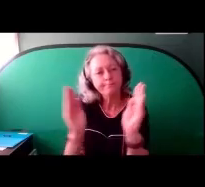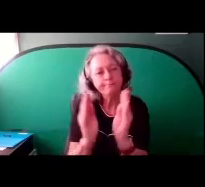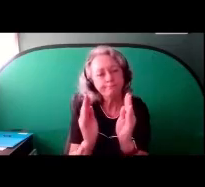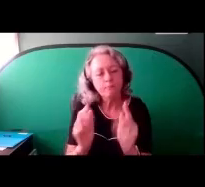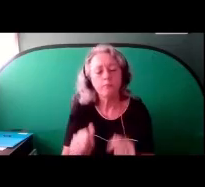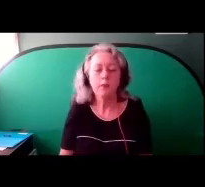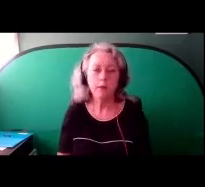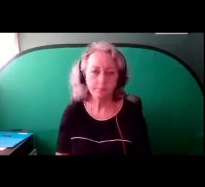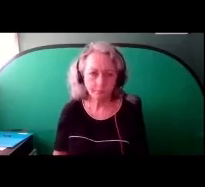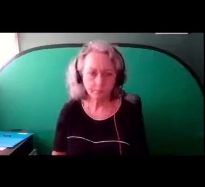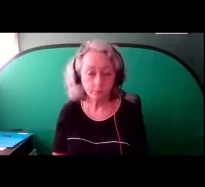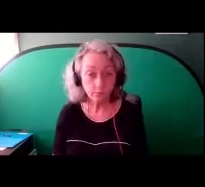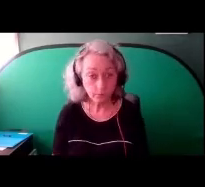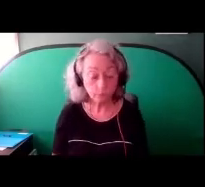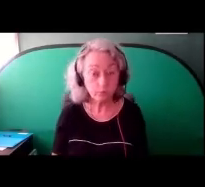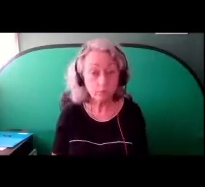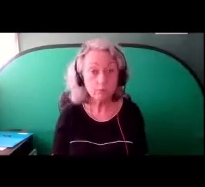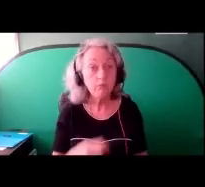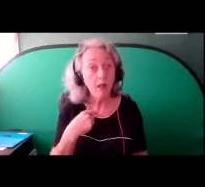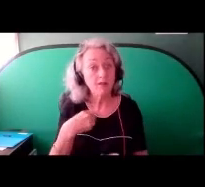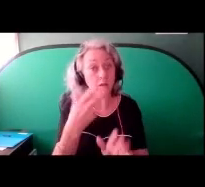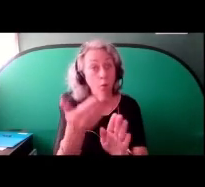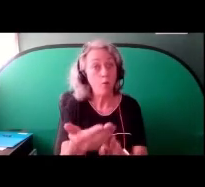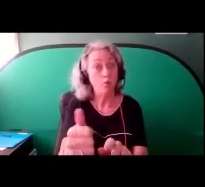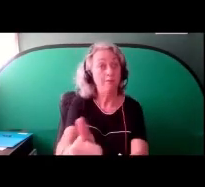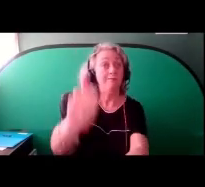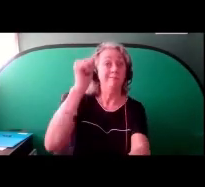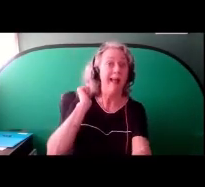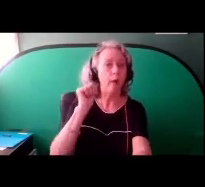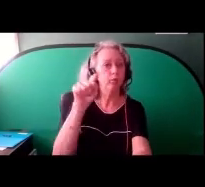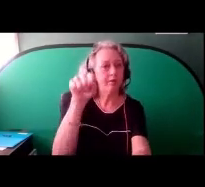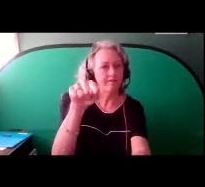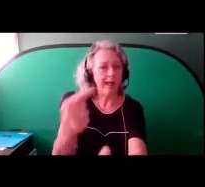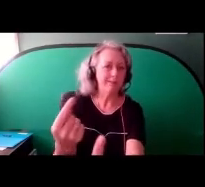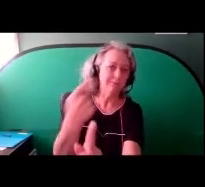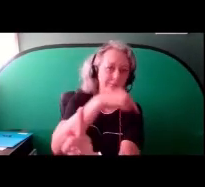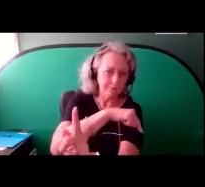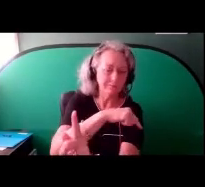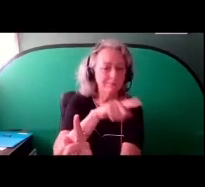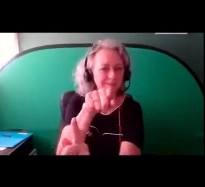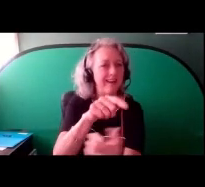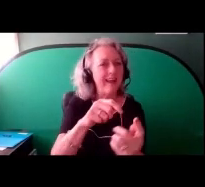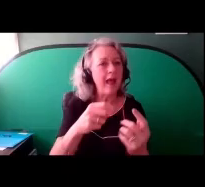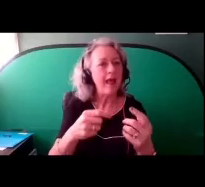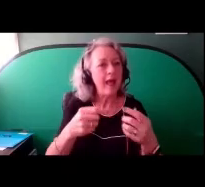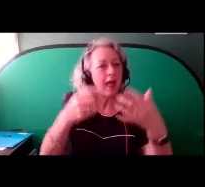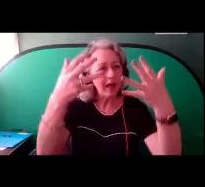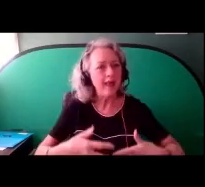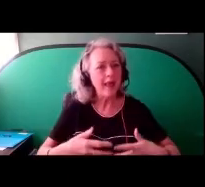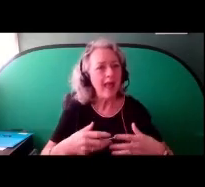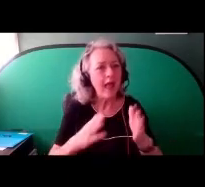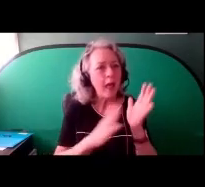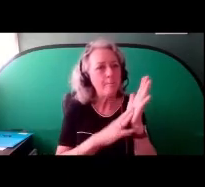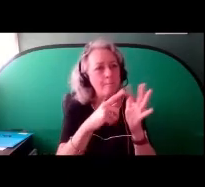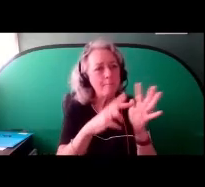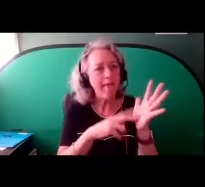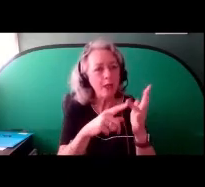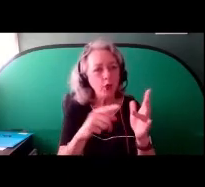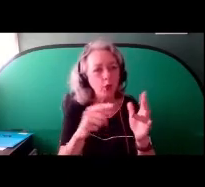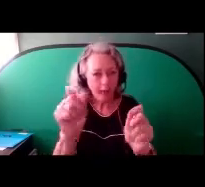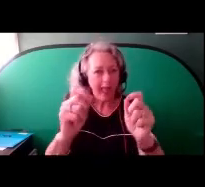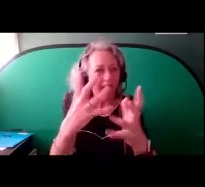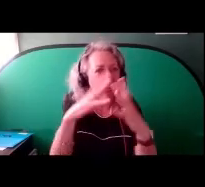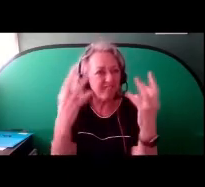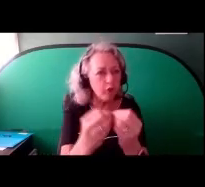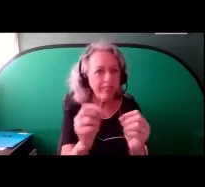Then when you come back out of the larger text option, the menu has, everything's changed. Everything's made a lot bigger,